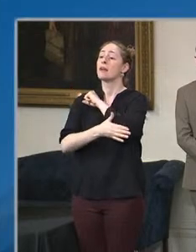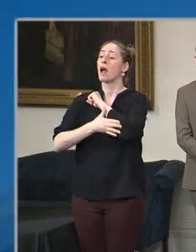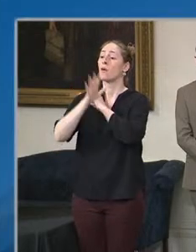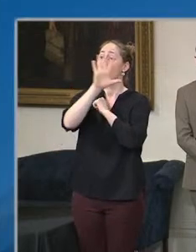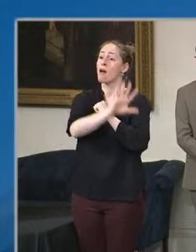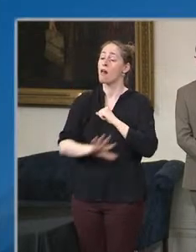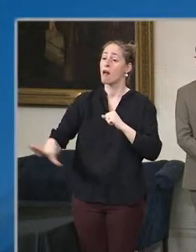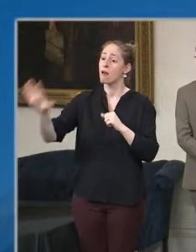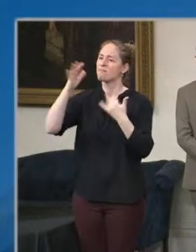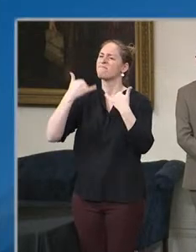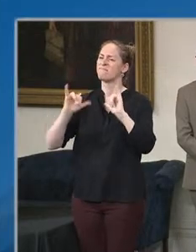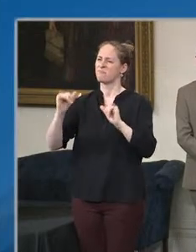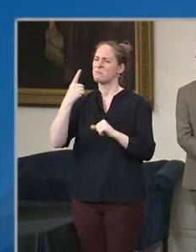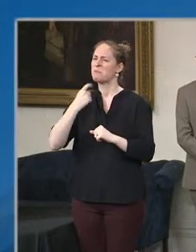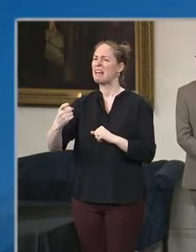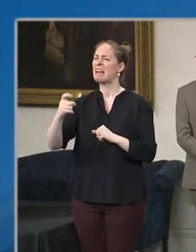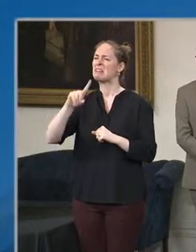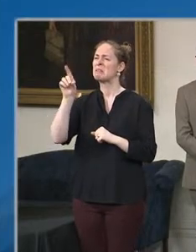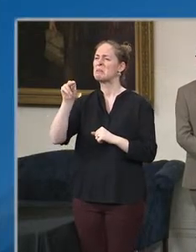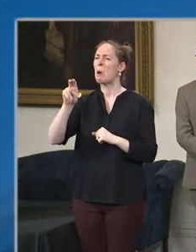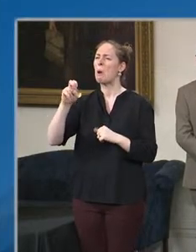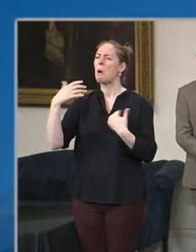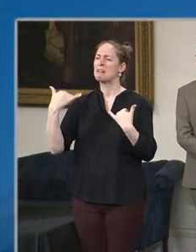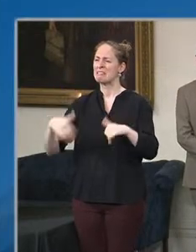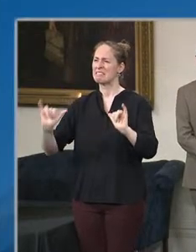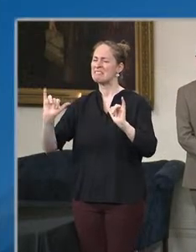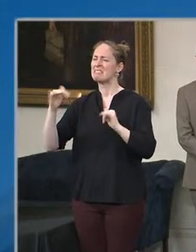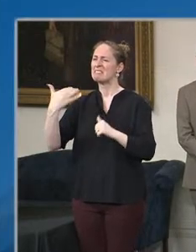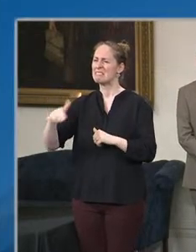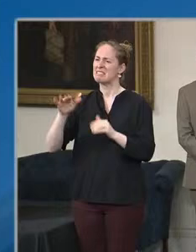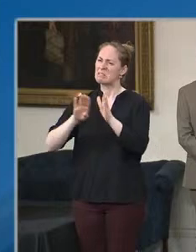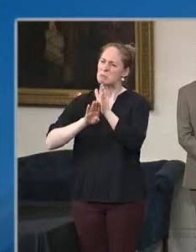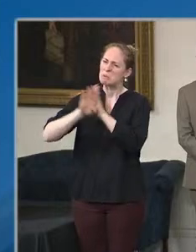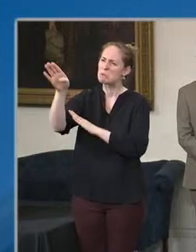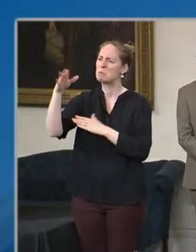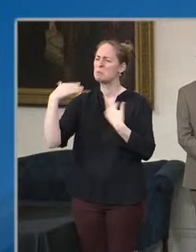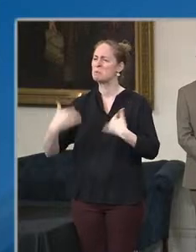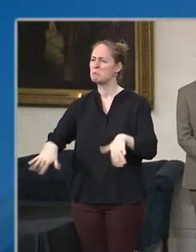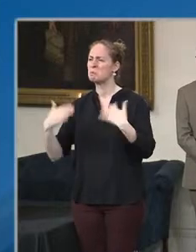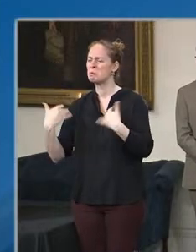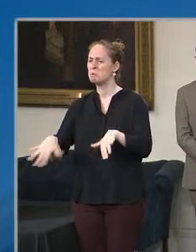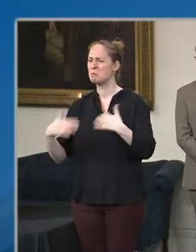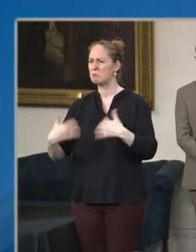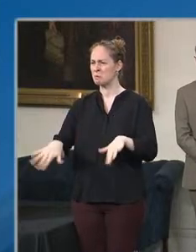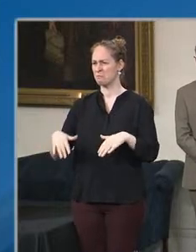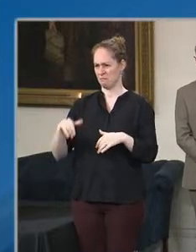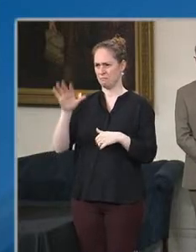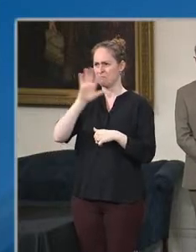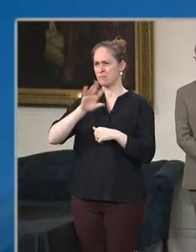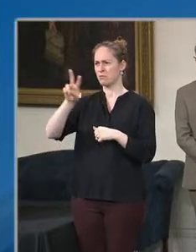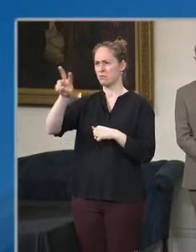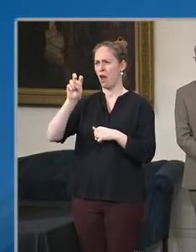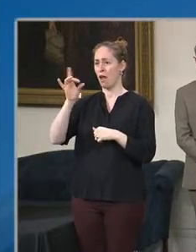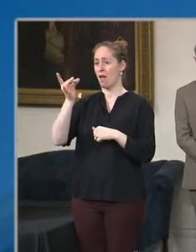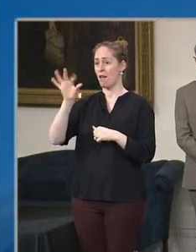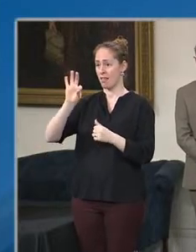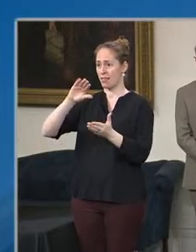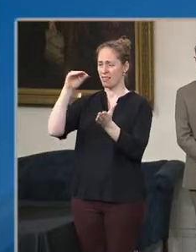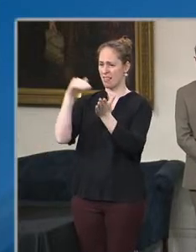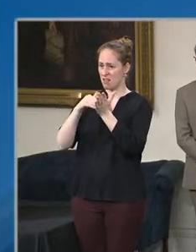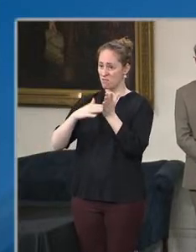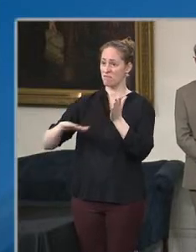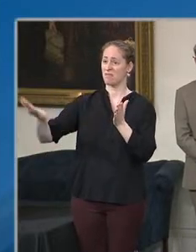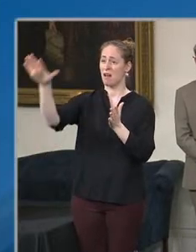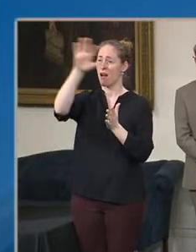has taken the lives of over 289,000 Americans and 4,850